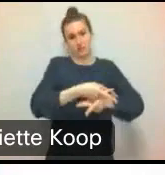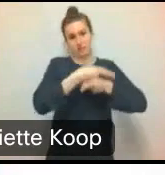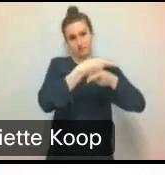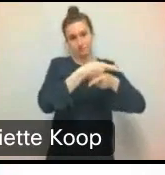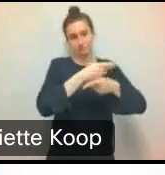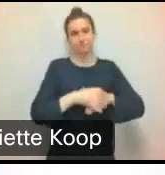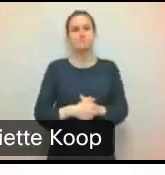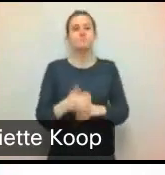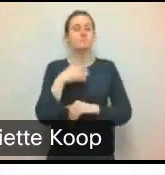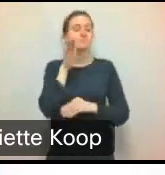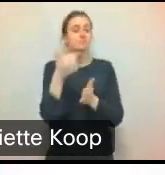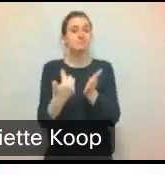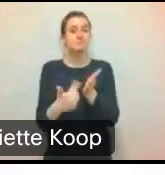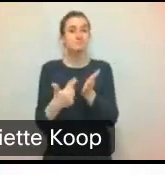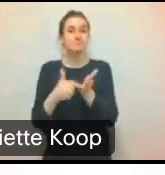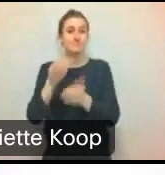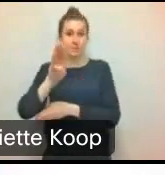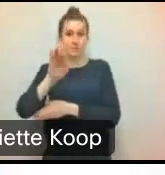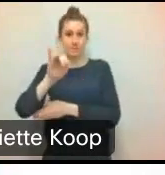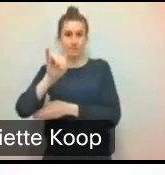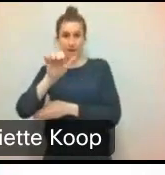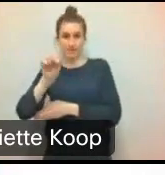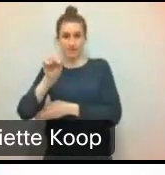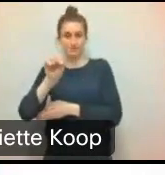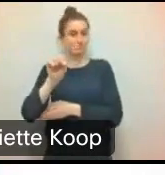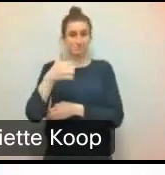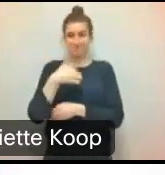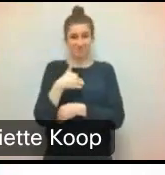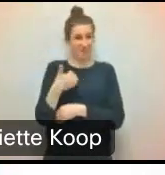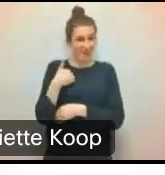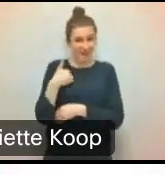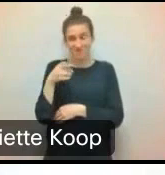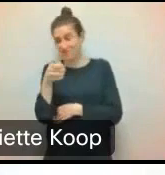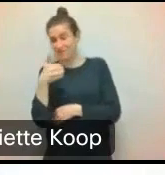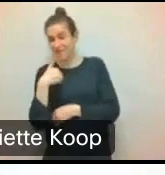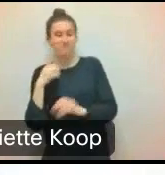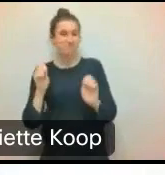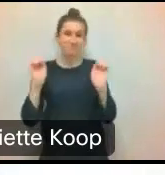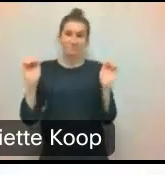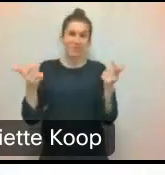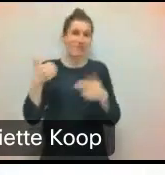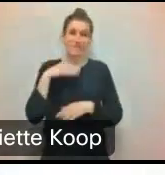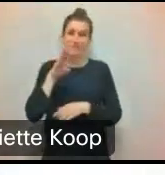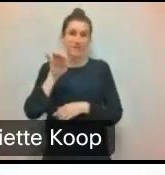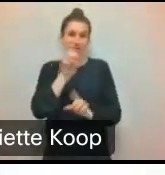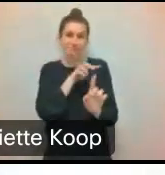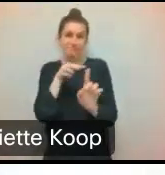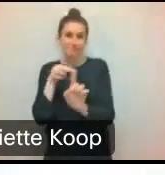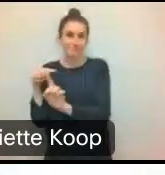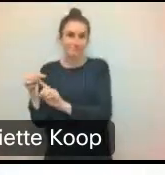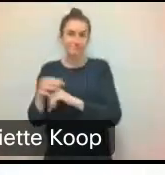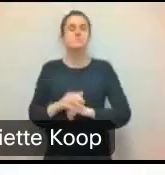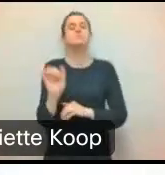talk a little bit about bias. We've all got it, I've got it, you got it, everyone's got it. There's also